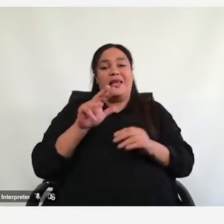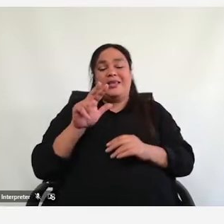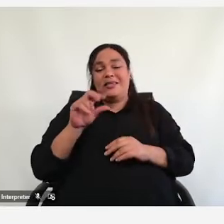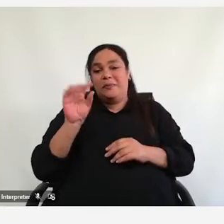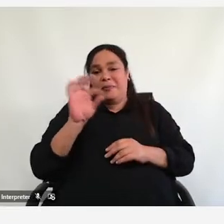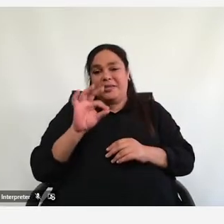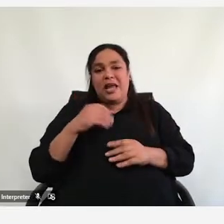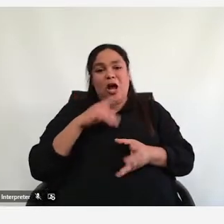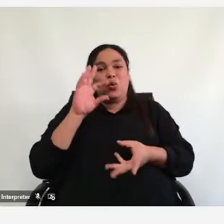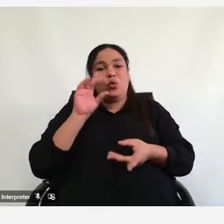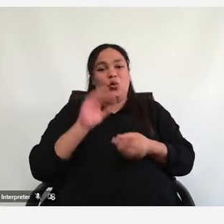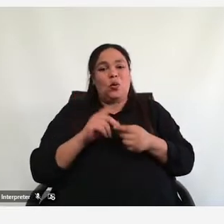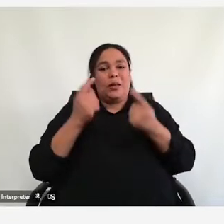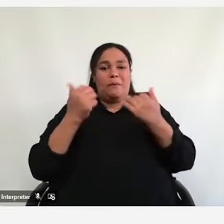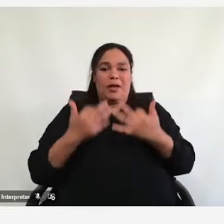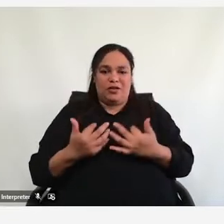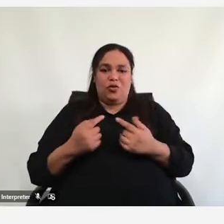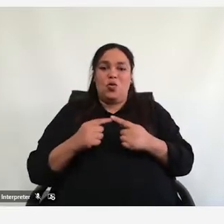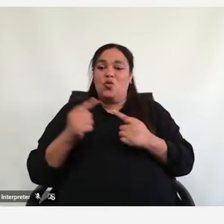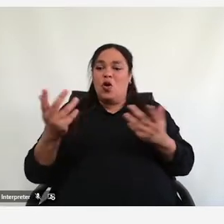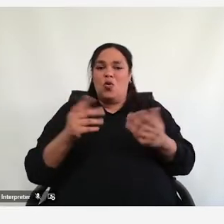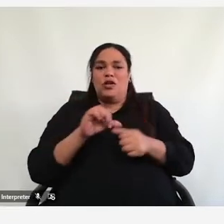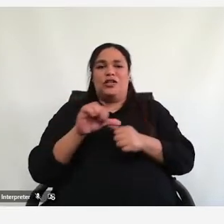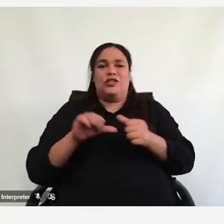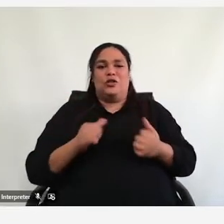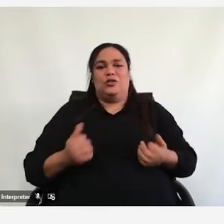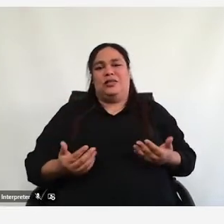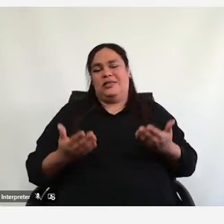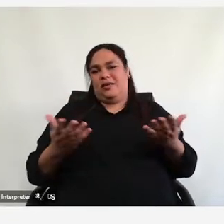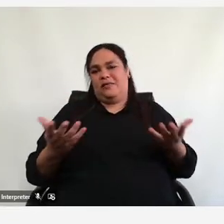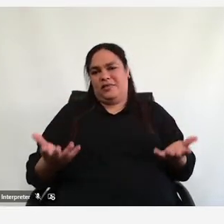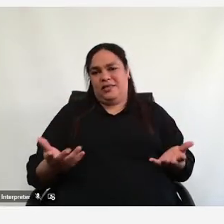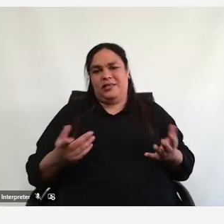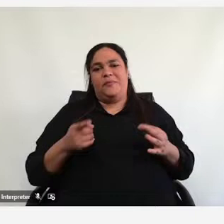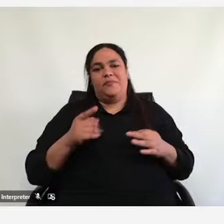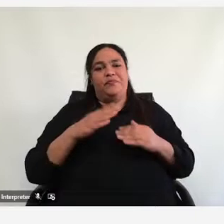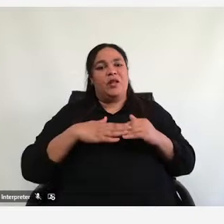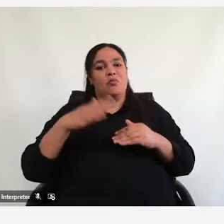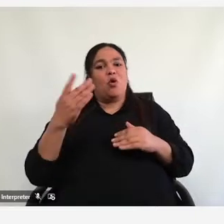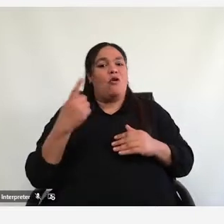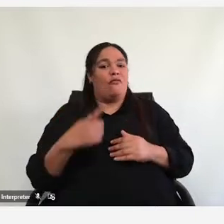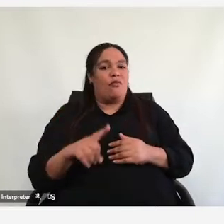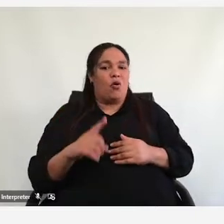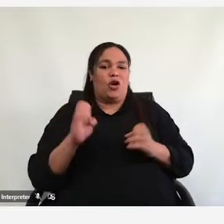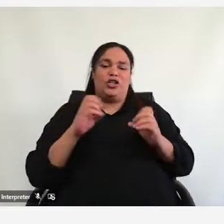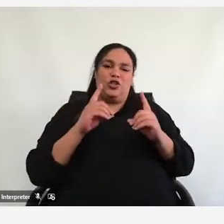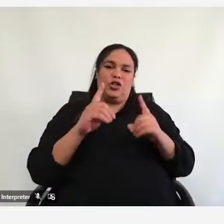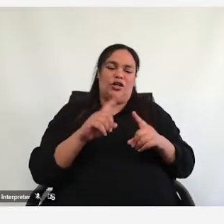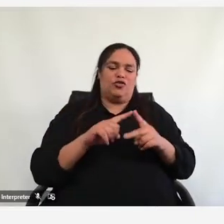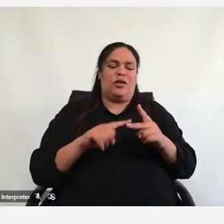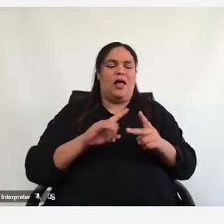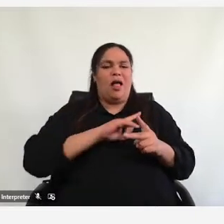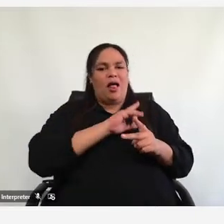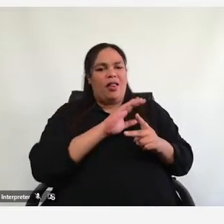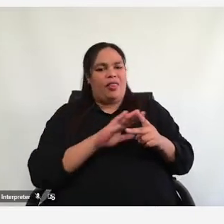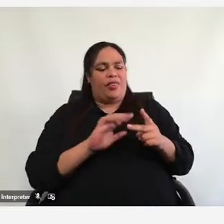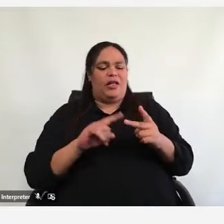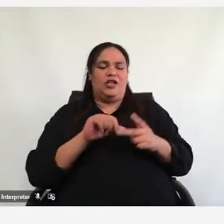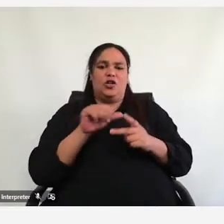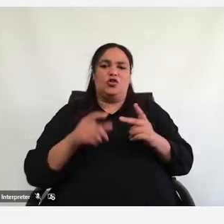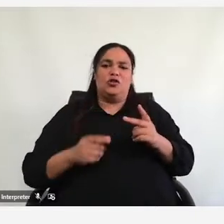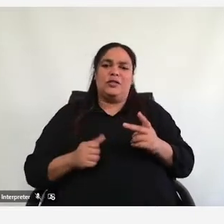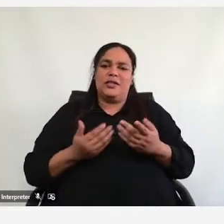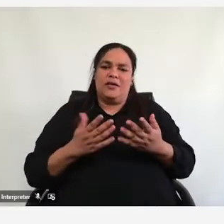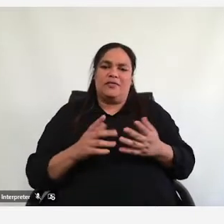our total budget is going to social services. This is majority for education, for health, for social